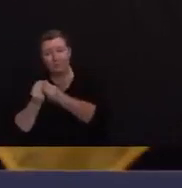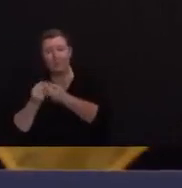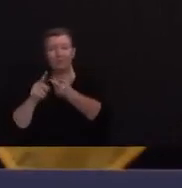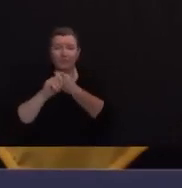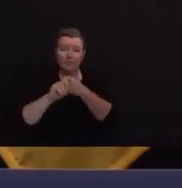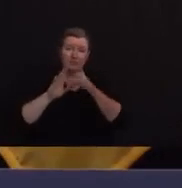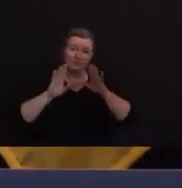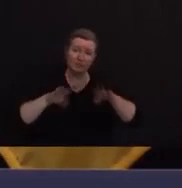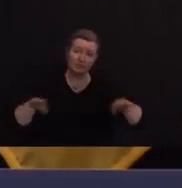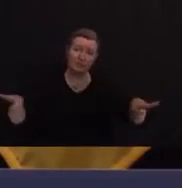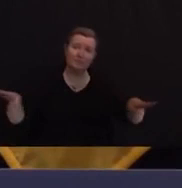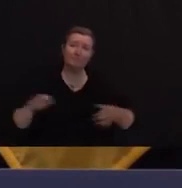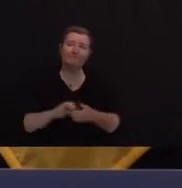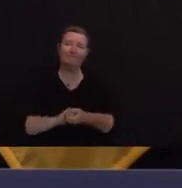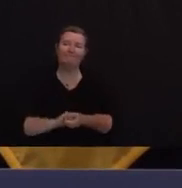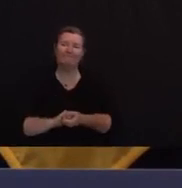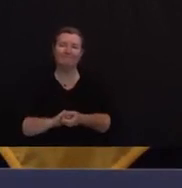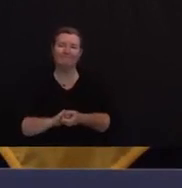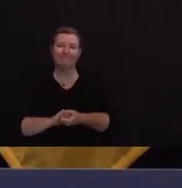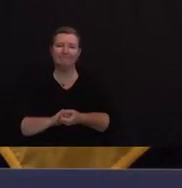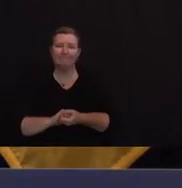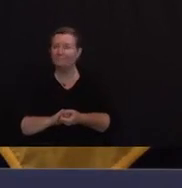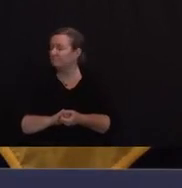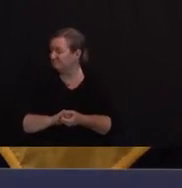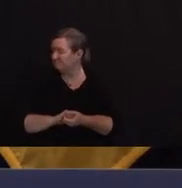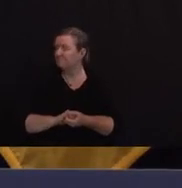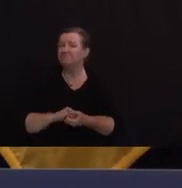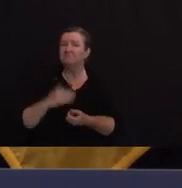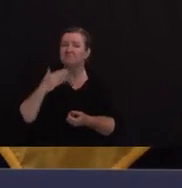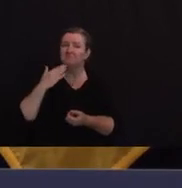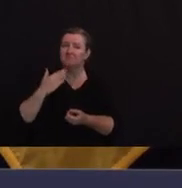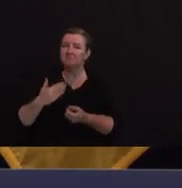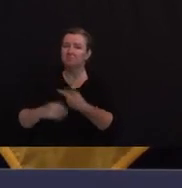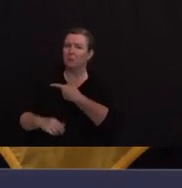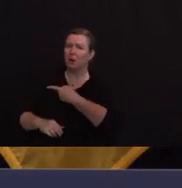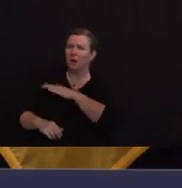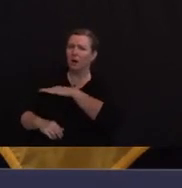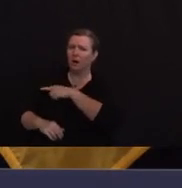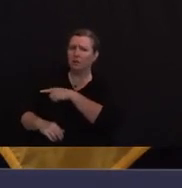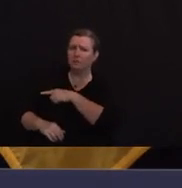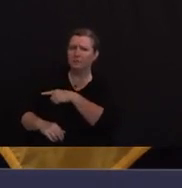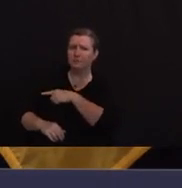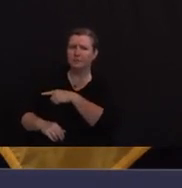thank you. Several quick things before we turn to Pat. Number one, I got my flu shot at the end of the week,